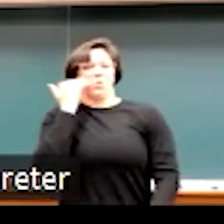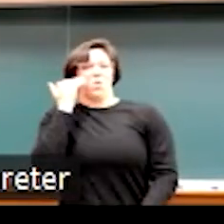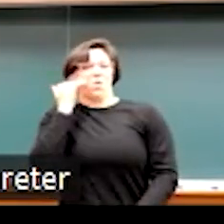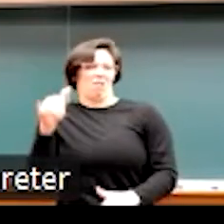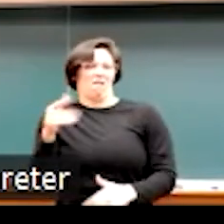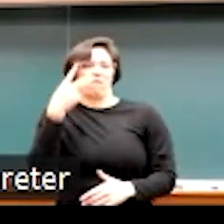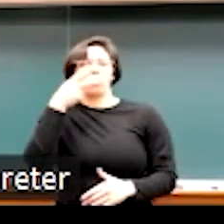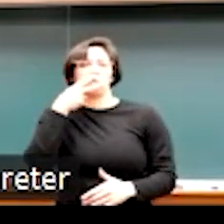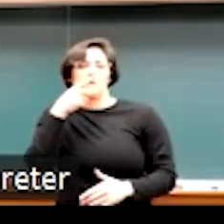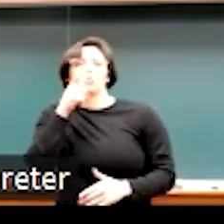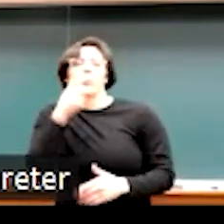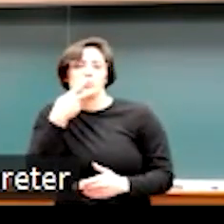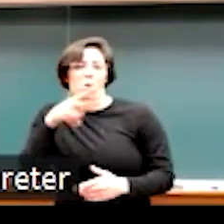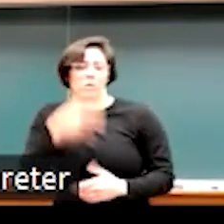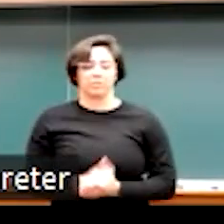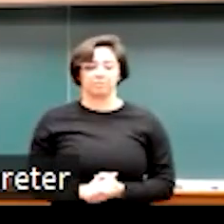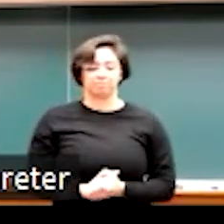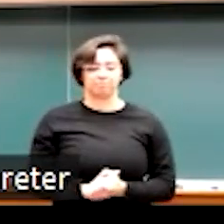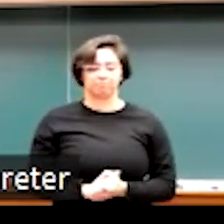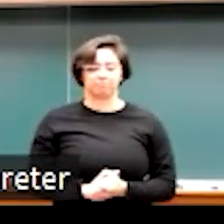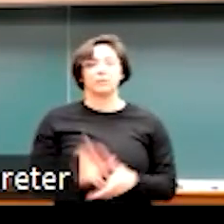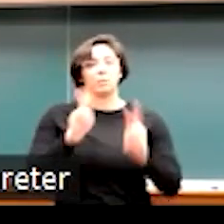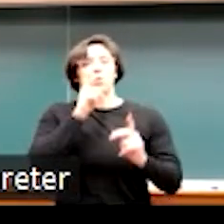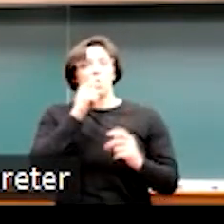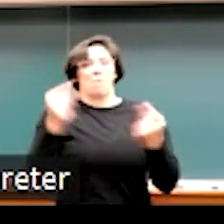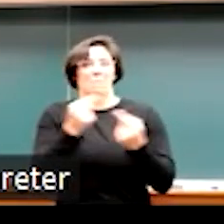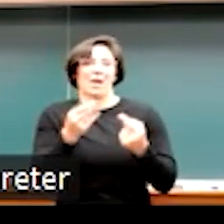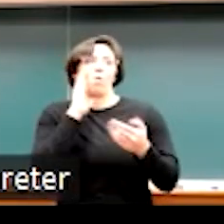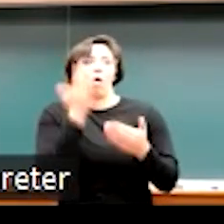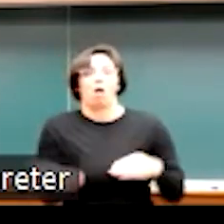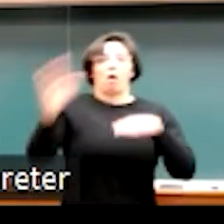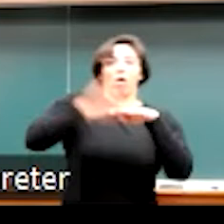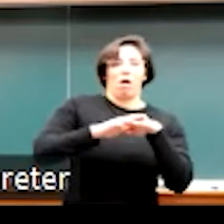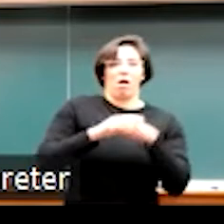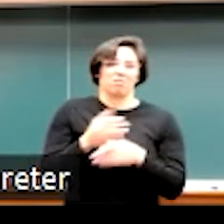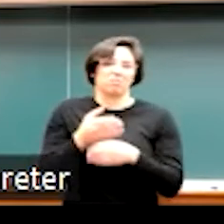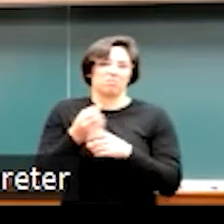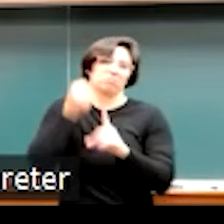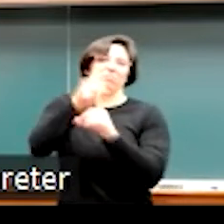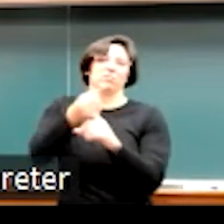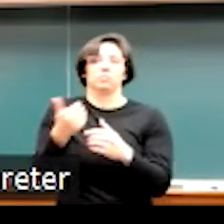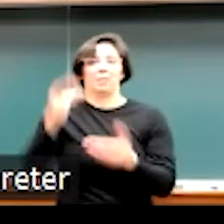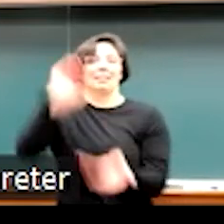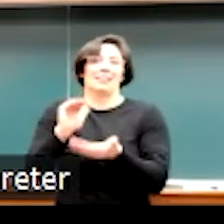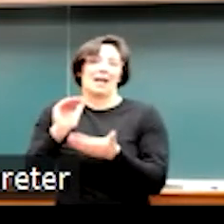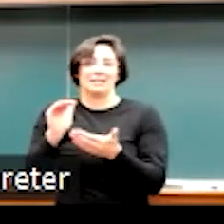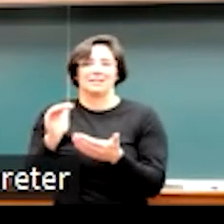So, and if you're not expecting them, you could see how people in pain might be at a disadvantage in the context of quitting.